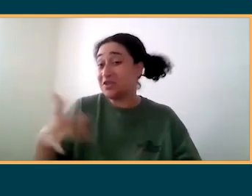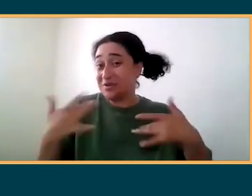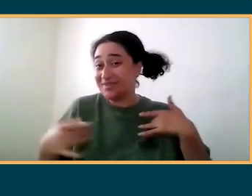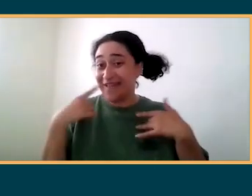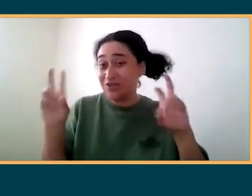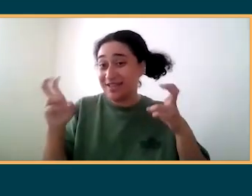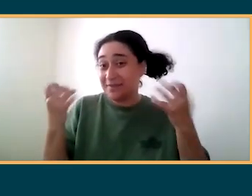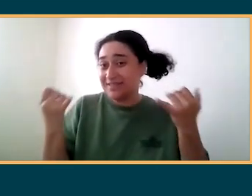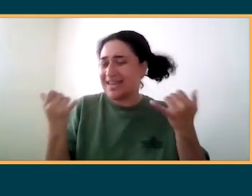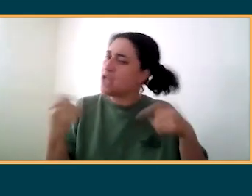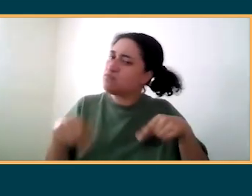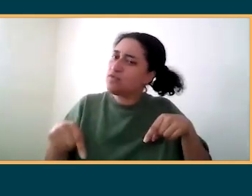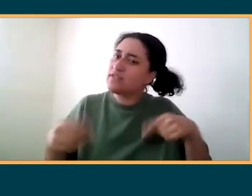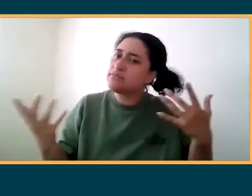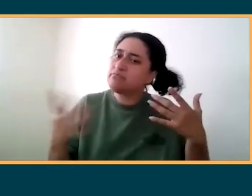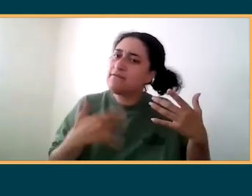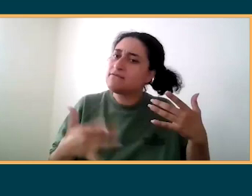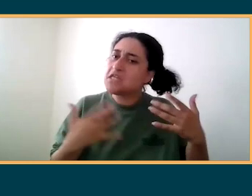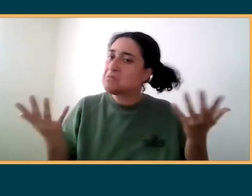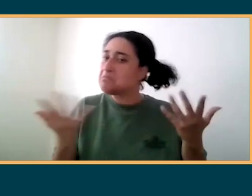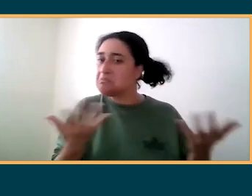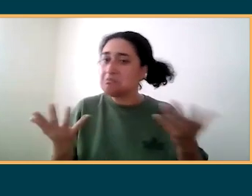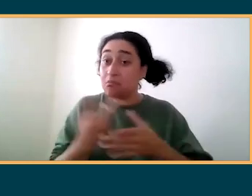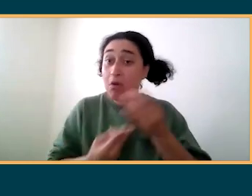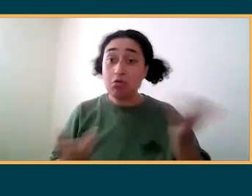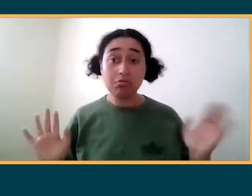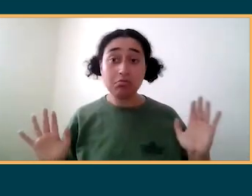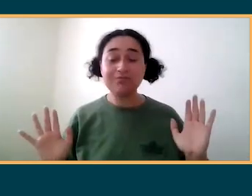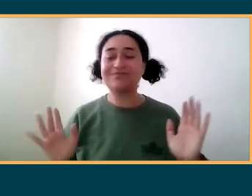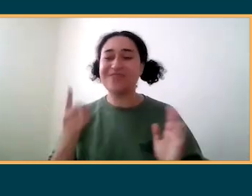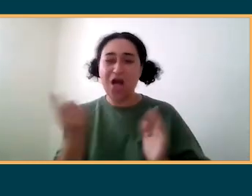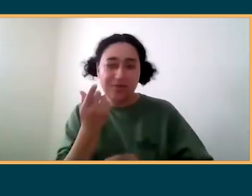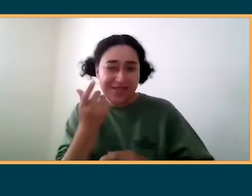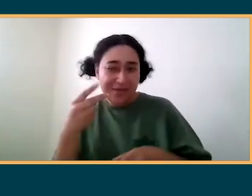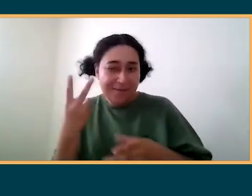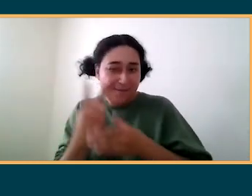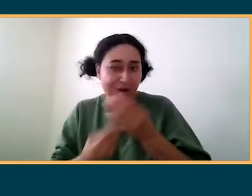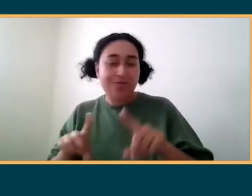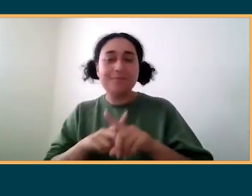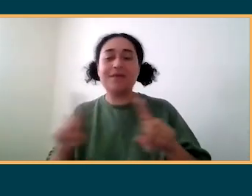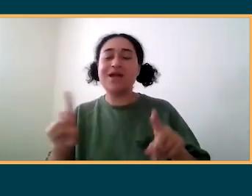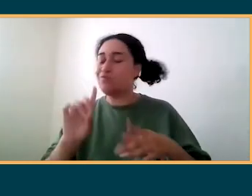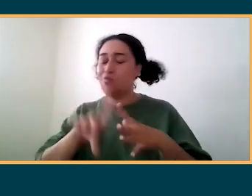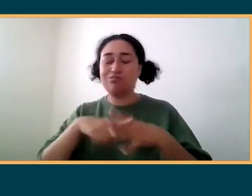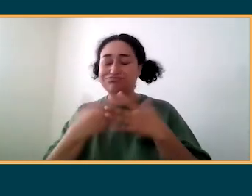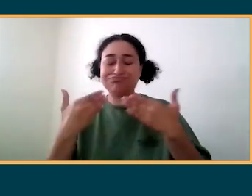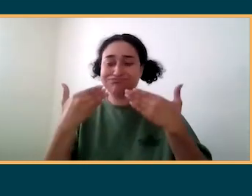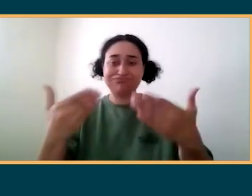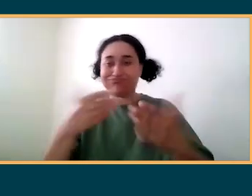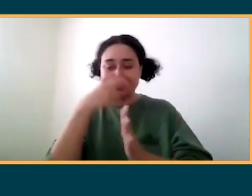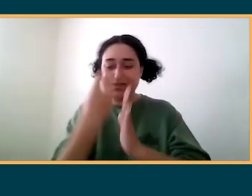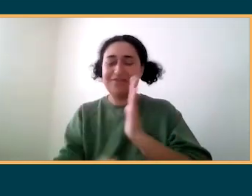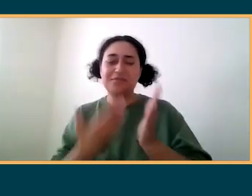topic today or a little bit nervous? Excited, nervous, both? Always a little bit of both, but I think once we get going, I think it's going to be a really